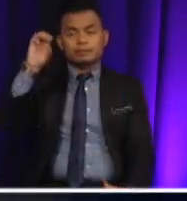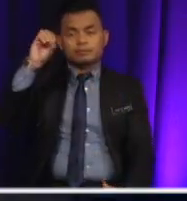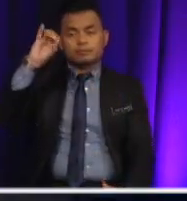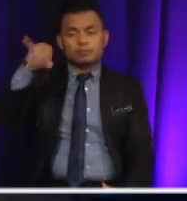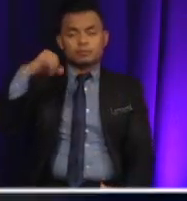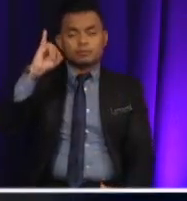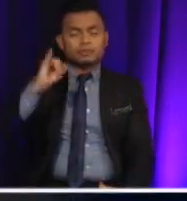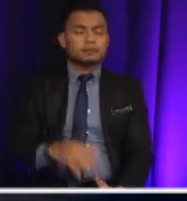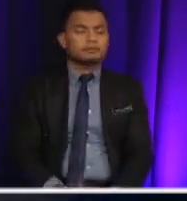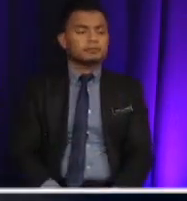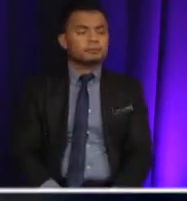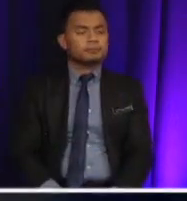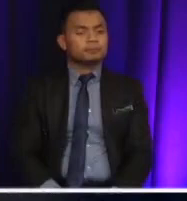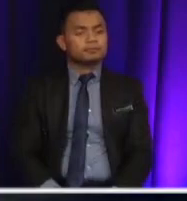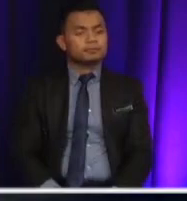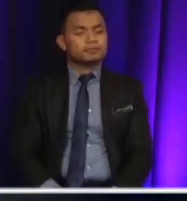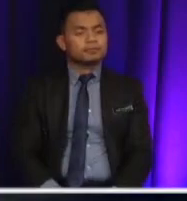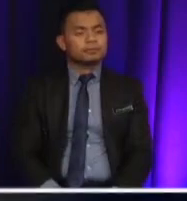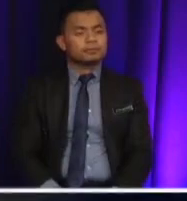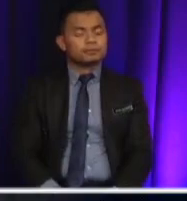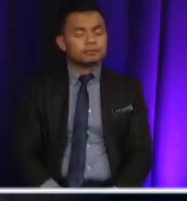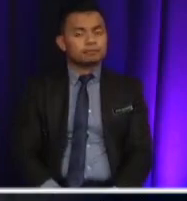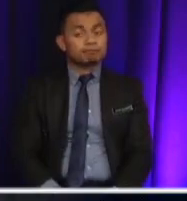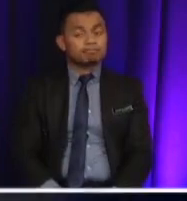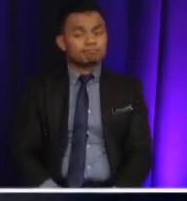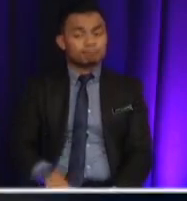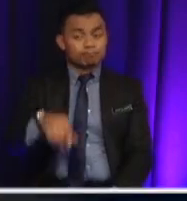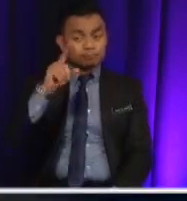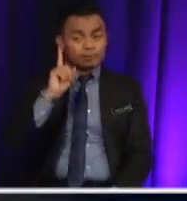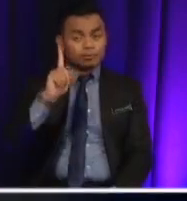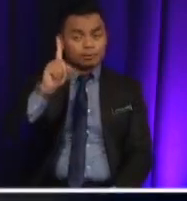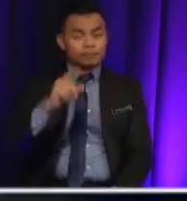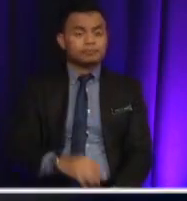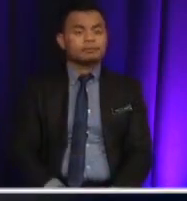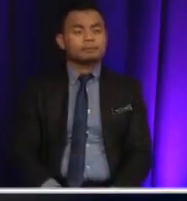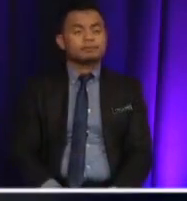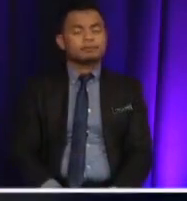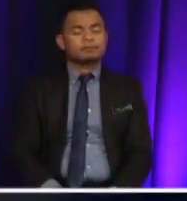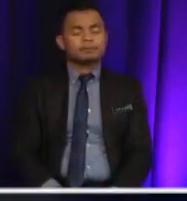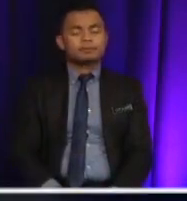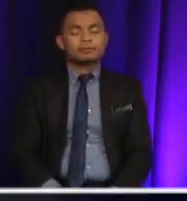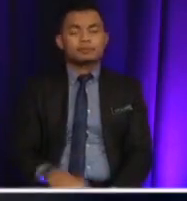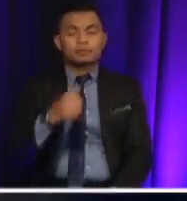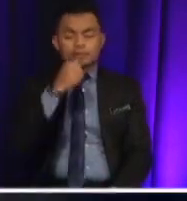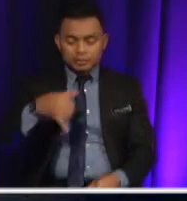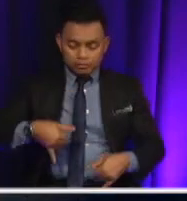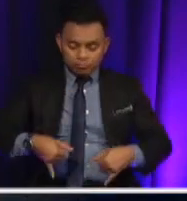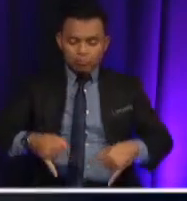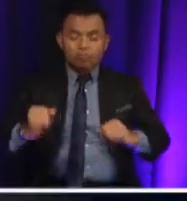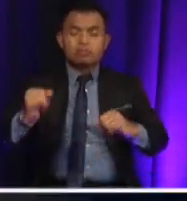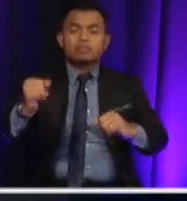right, let's do All it. right, I'm going to do the first one. Okay. Relax. She walks in